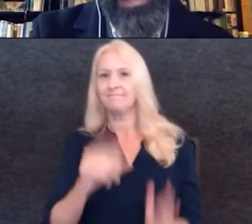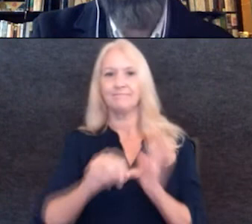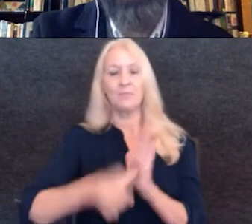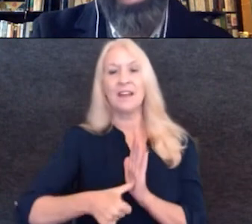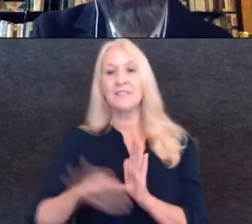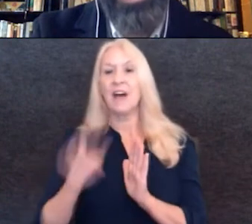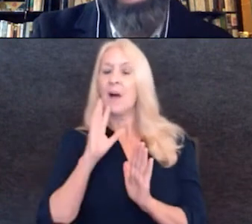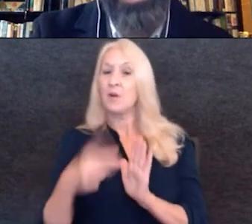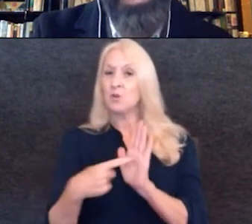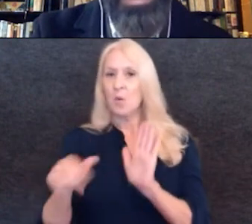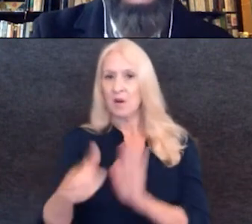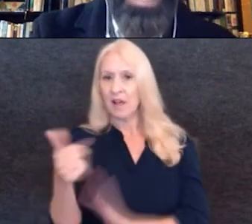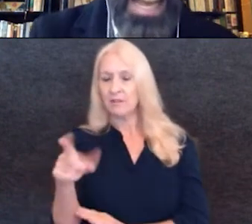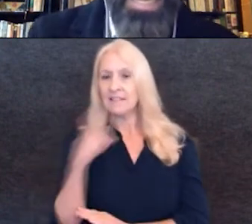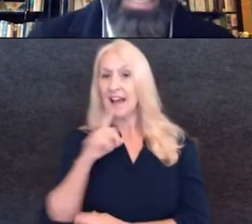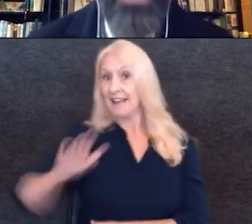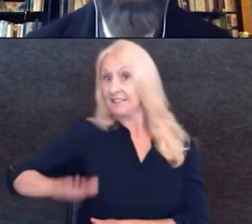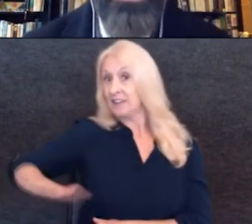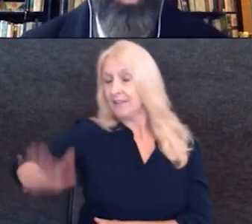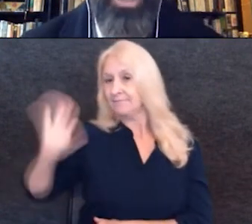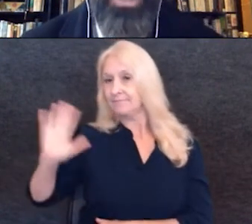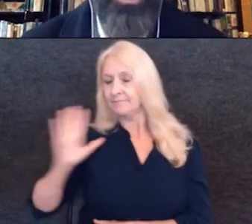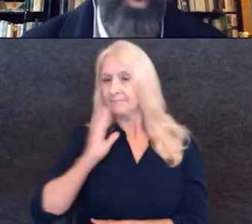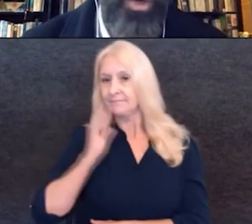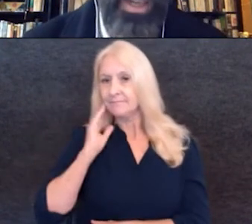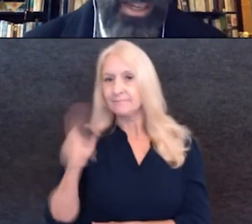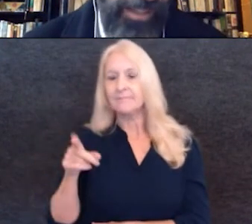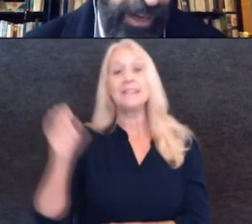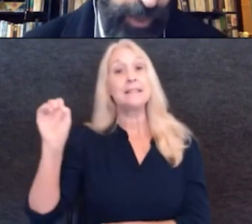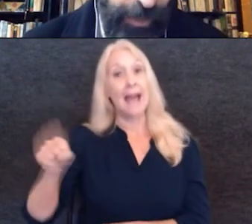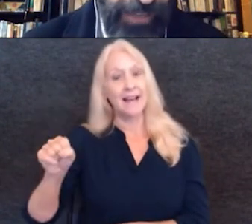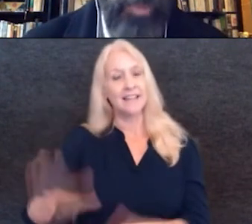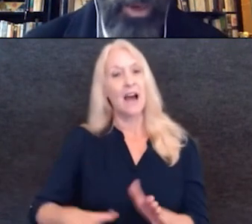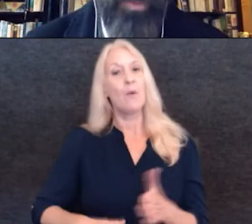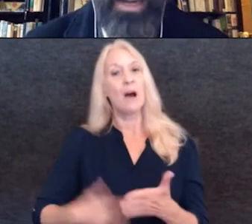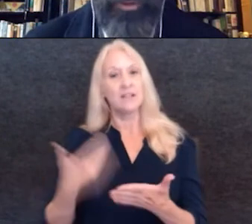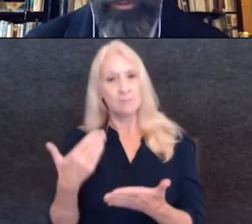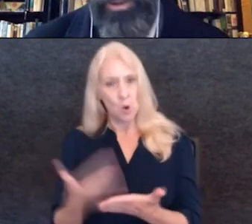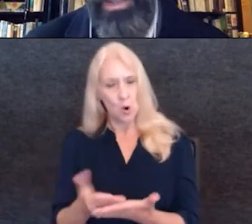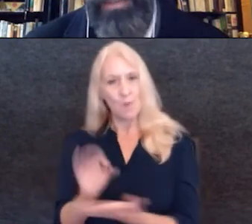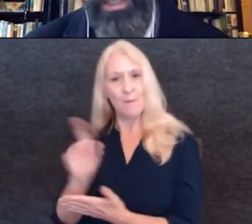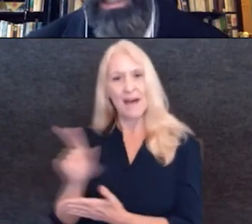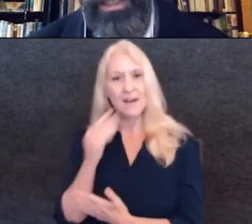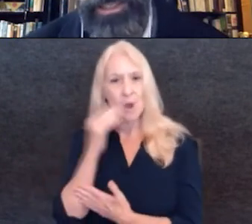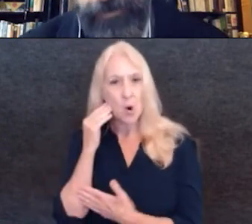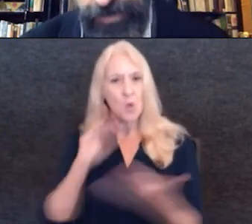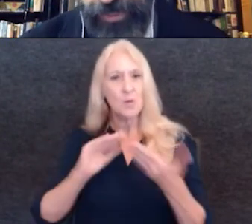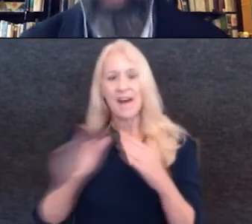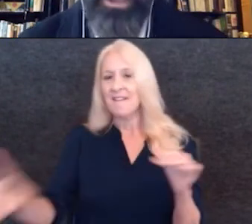people this was your childhood home. Yeah. This is where I was born. And I went back to my hometown for the first time